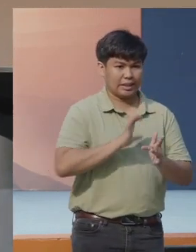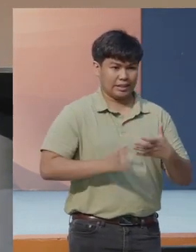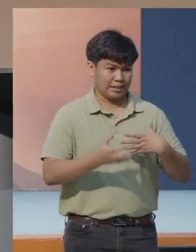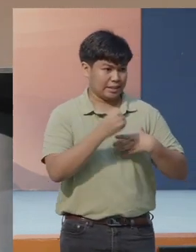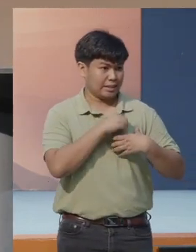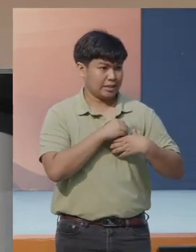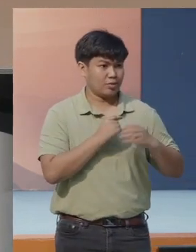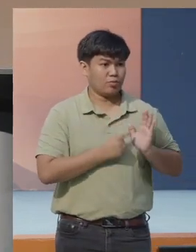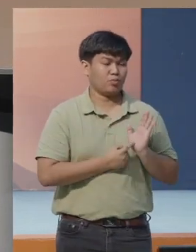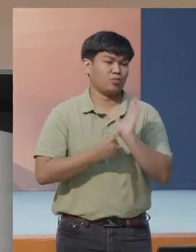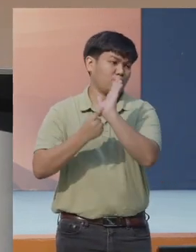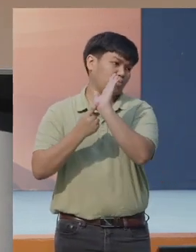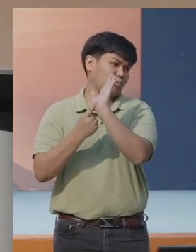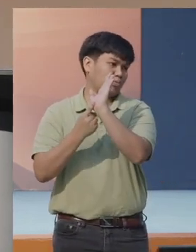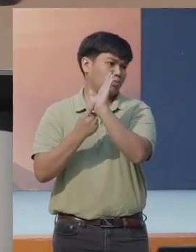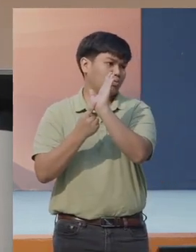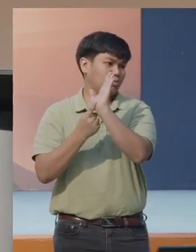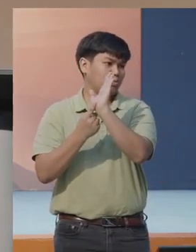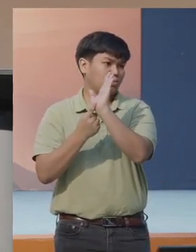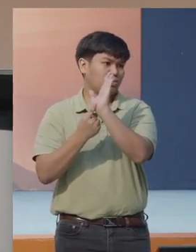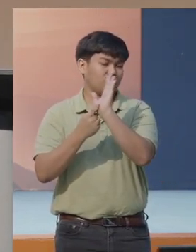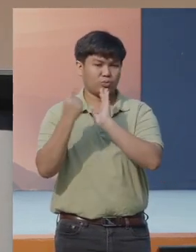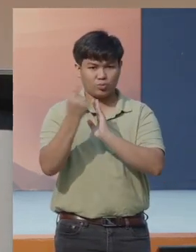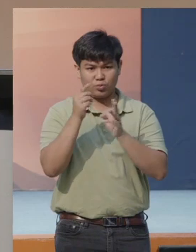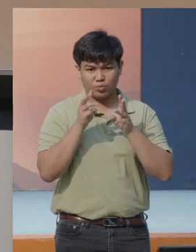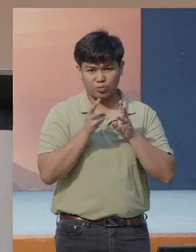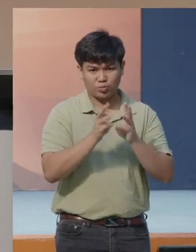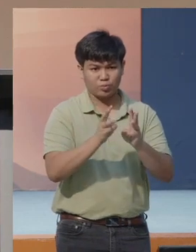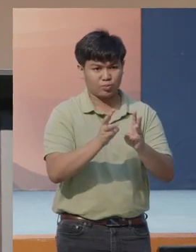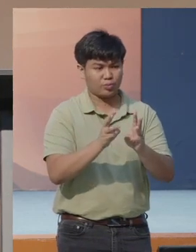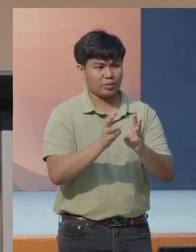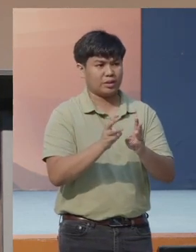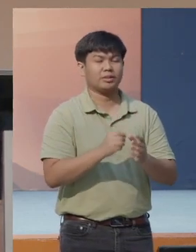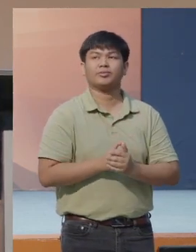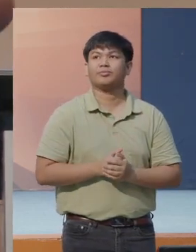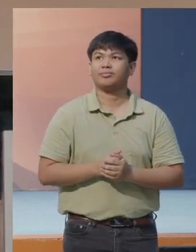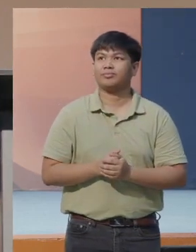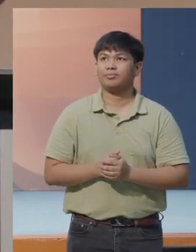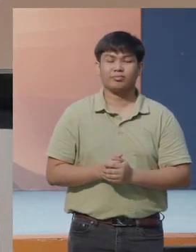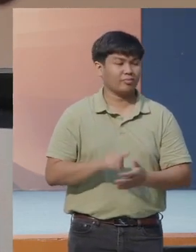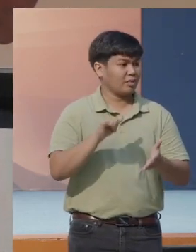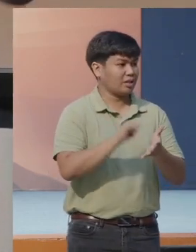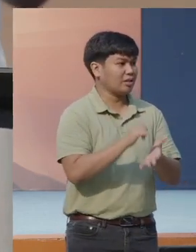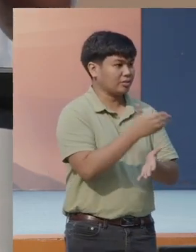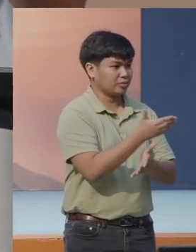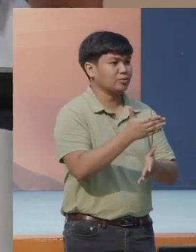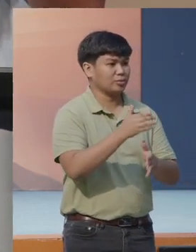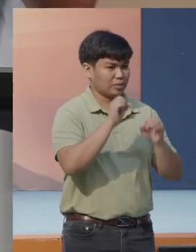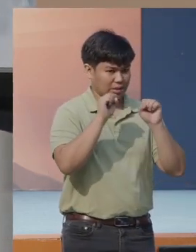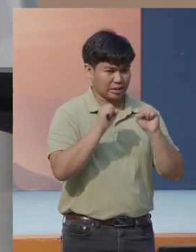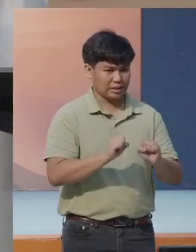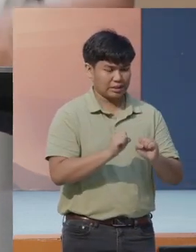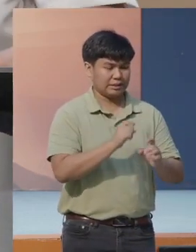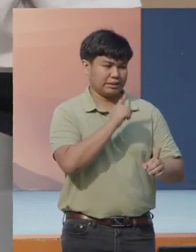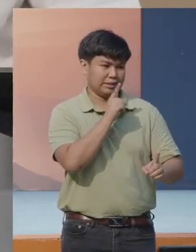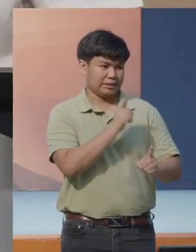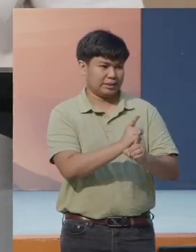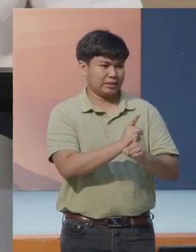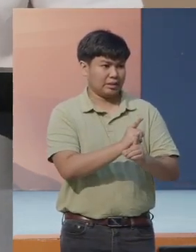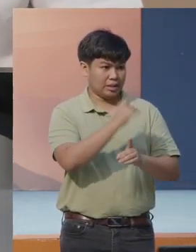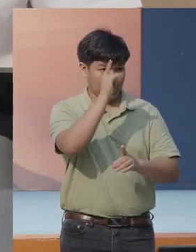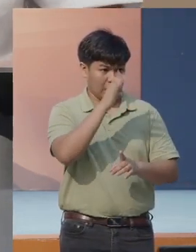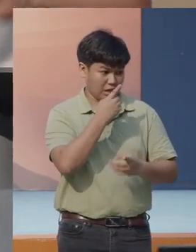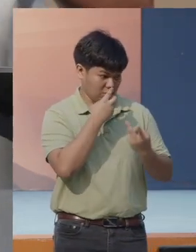life. That's the only guarantee that you will be considered righteous by